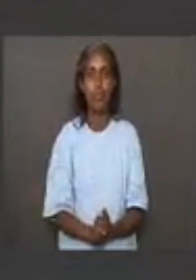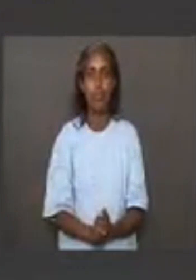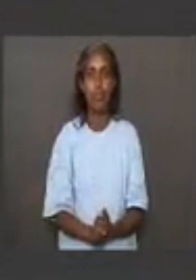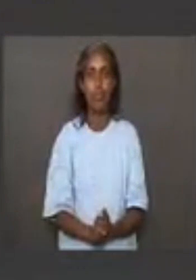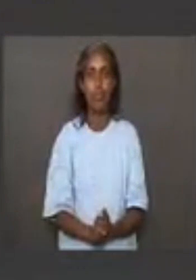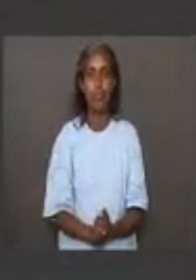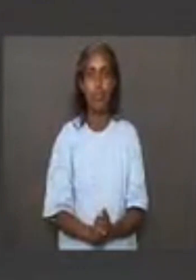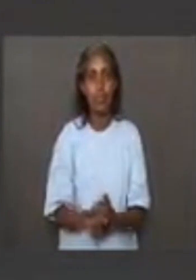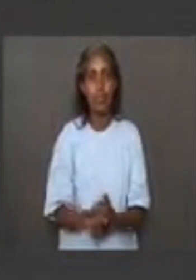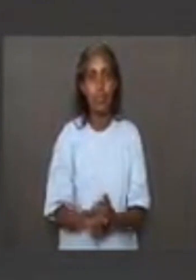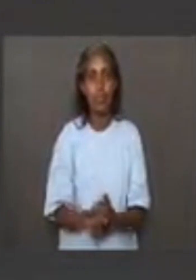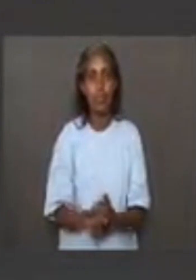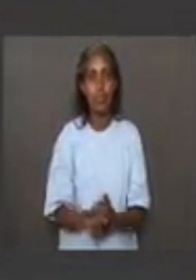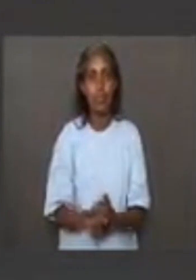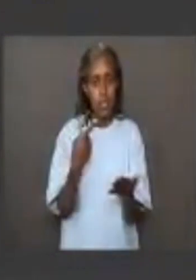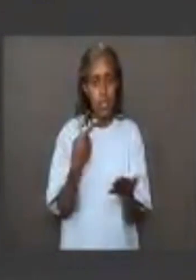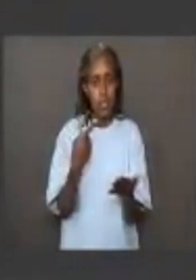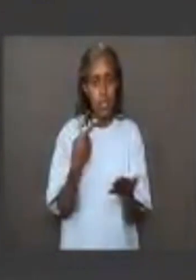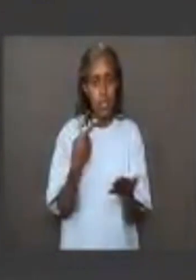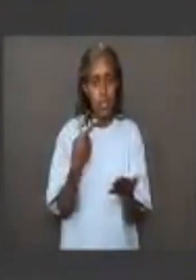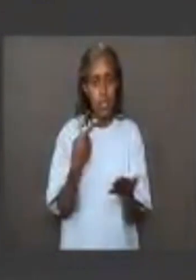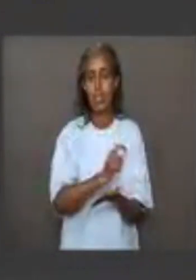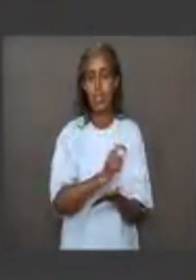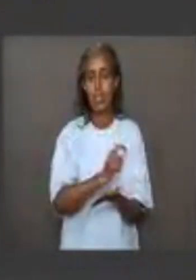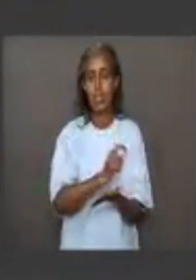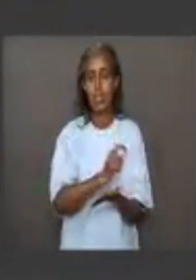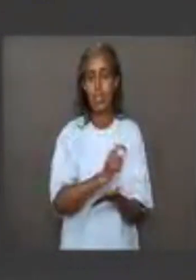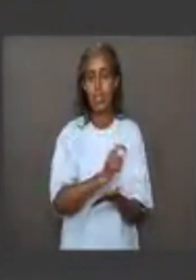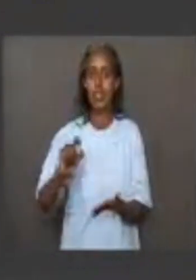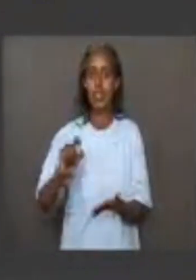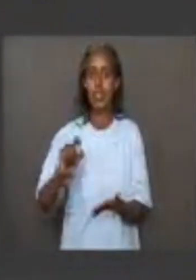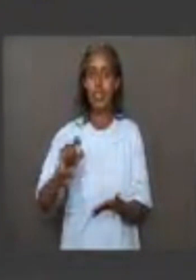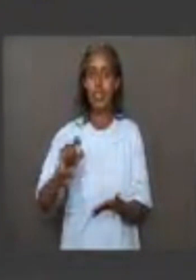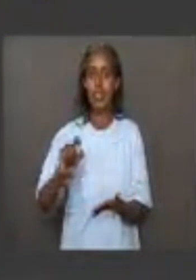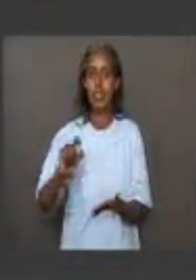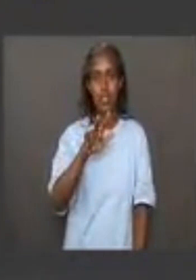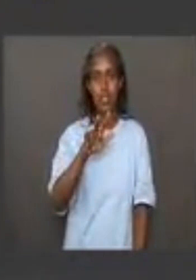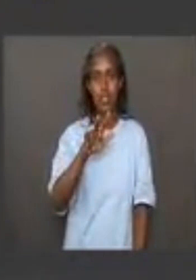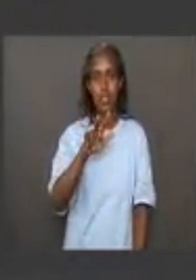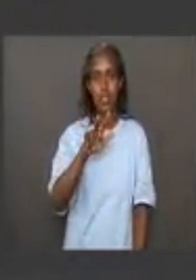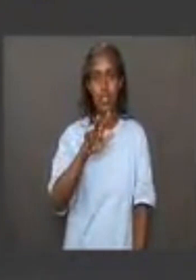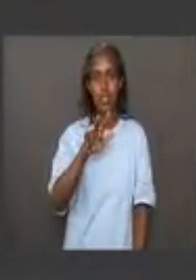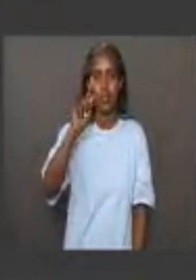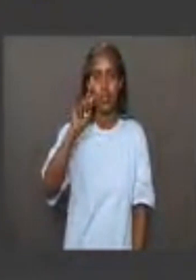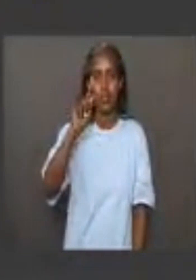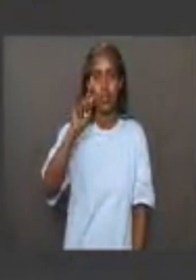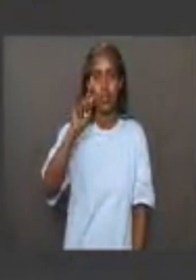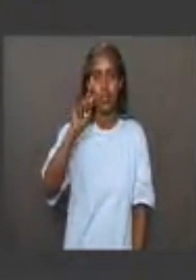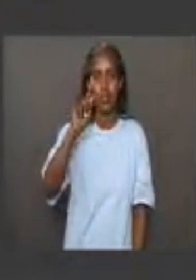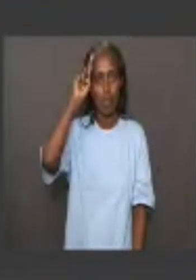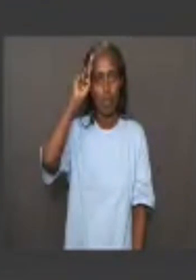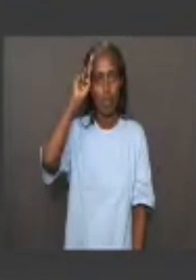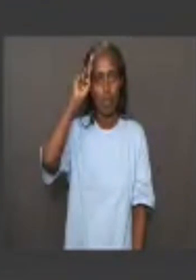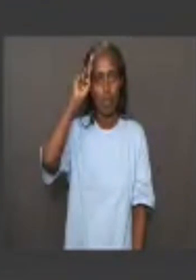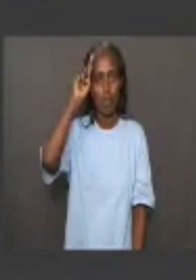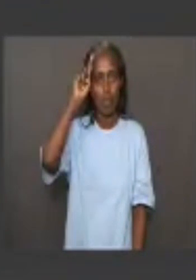This can be written as 3 to the power of